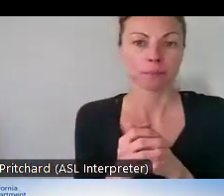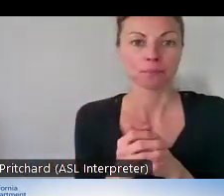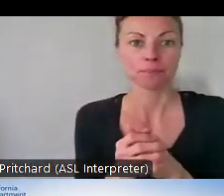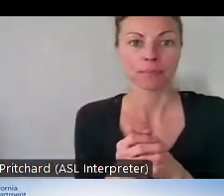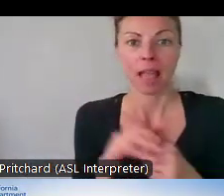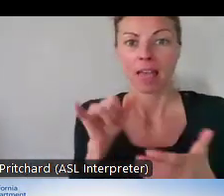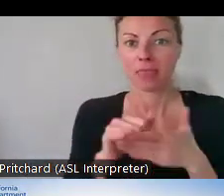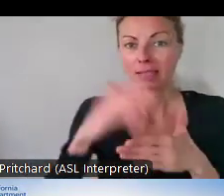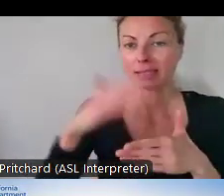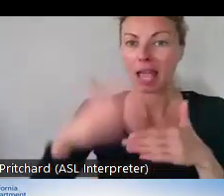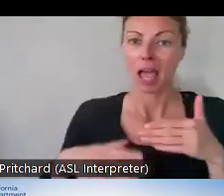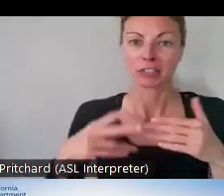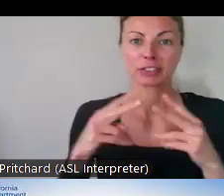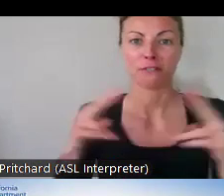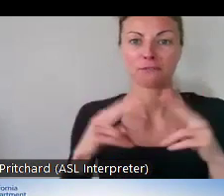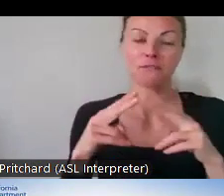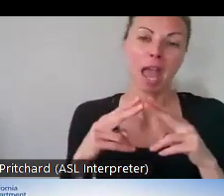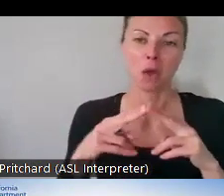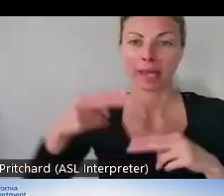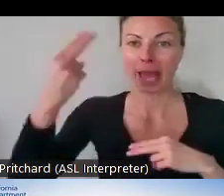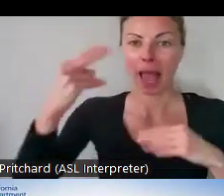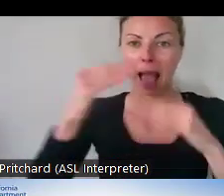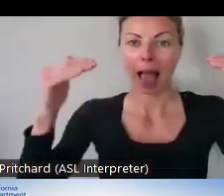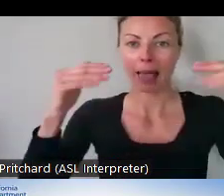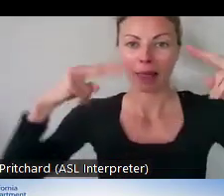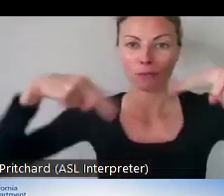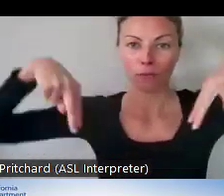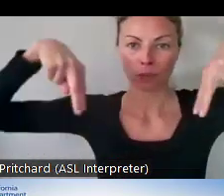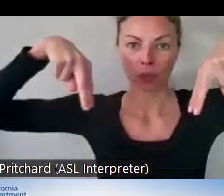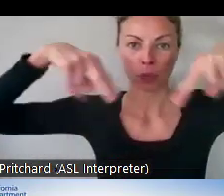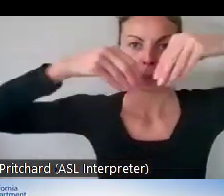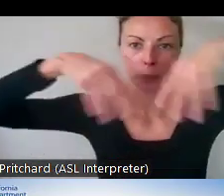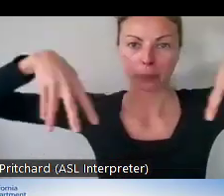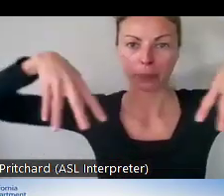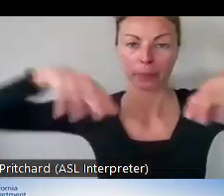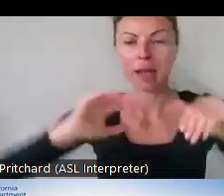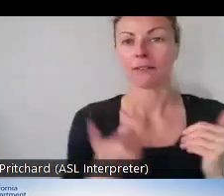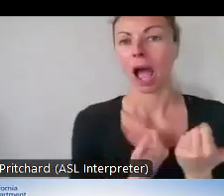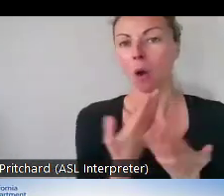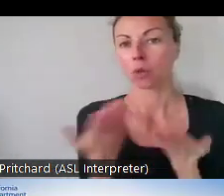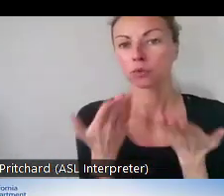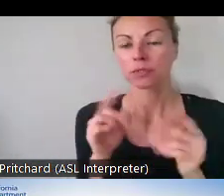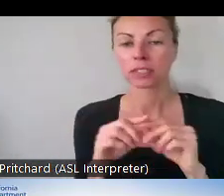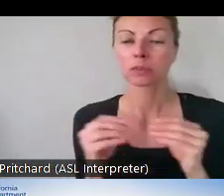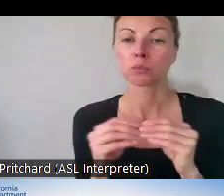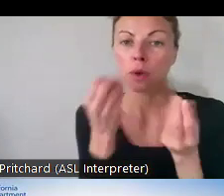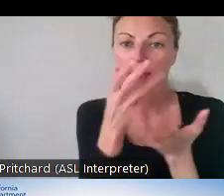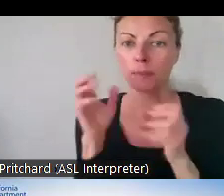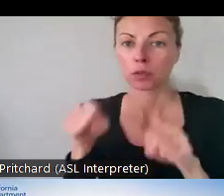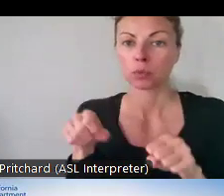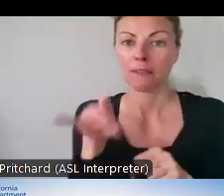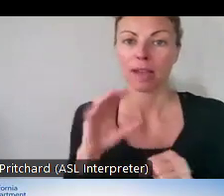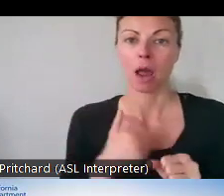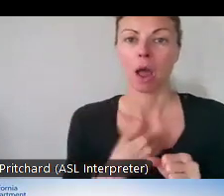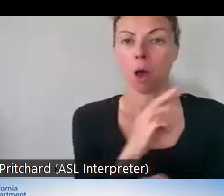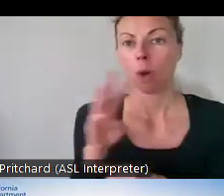very high level view of our core programs and services. There is more information that you can find on the California